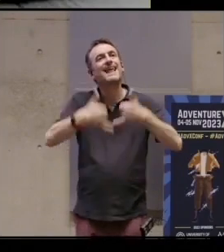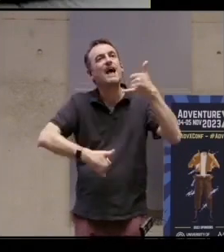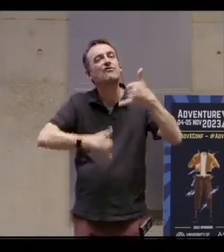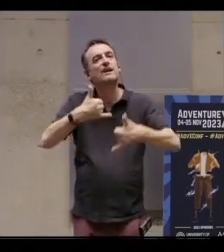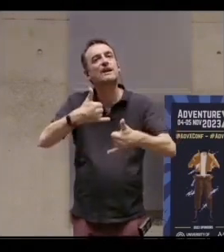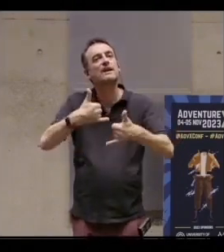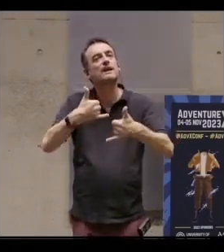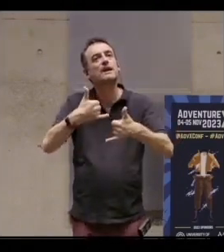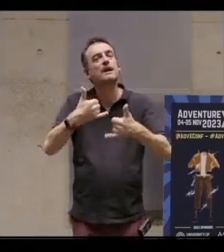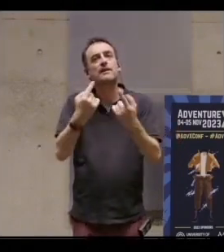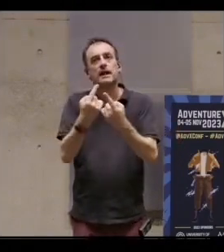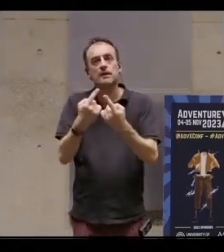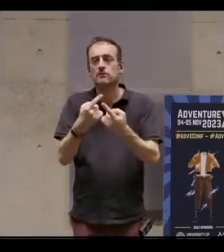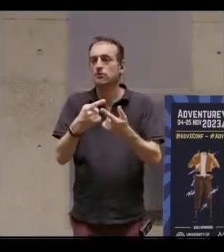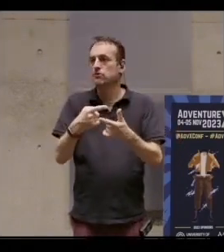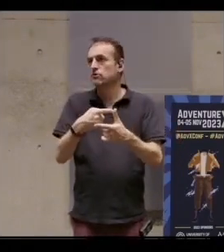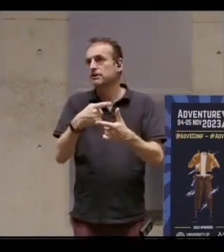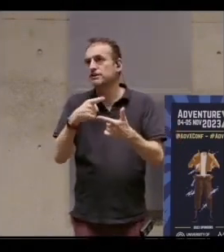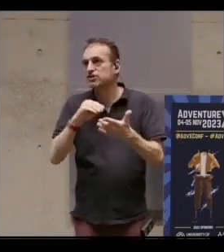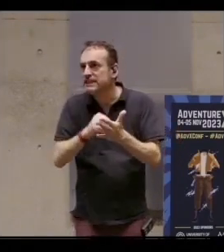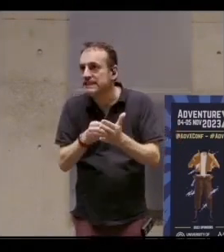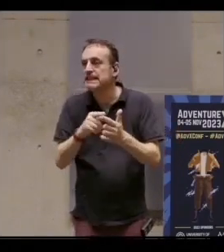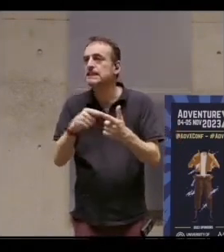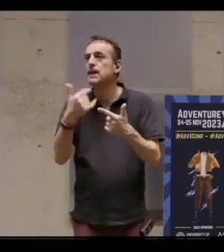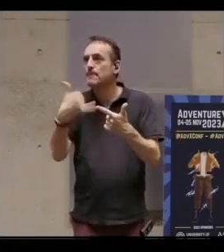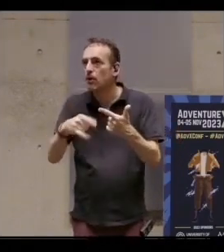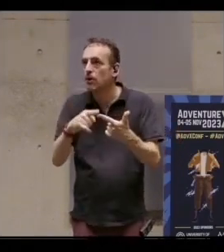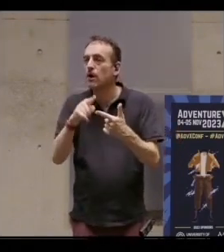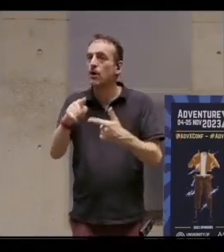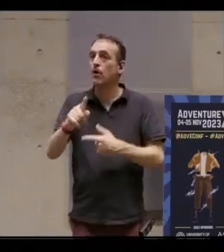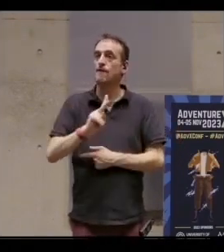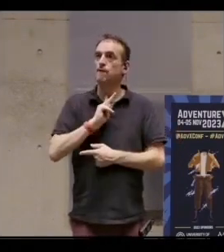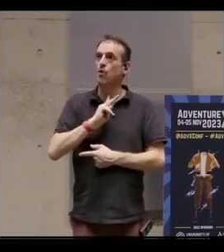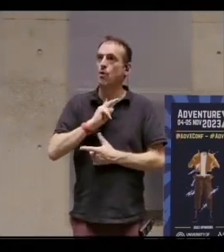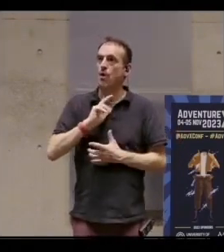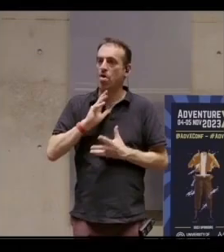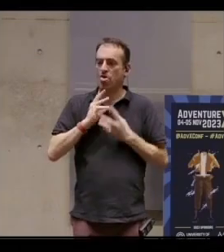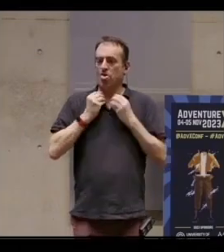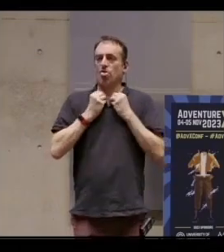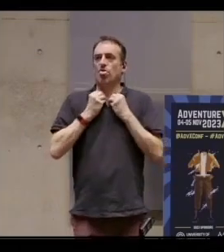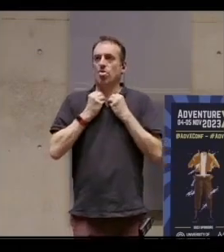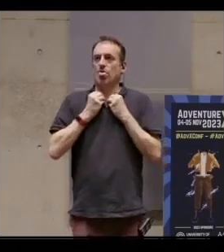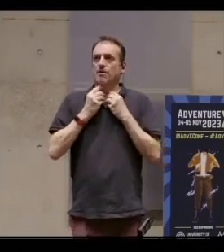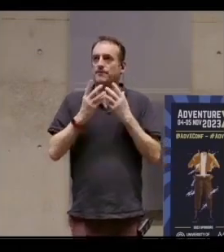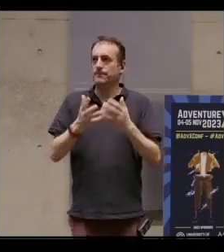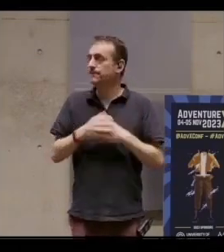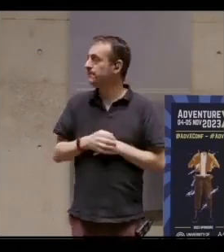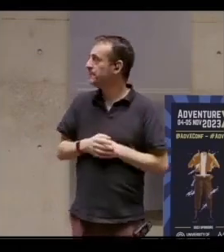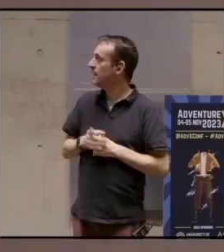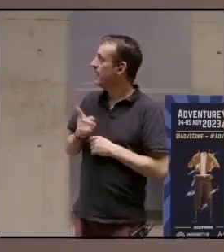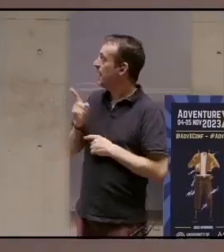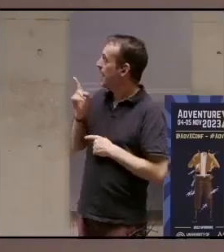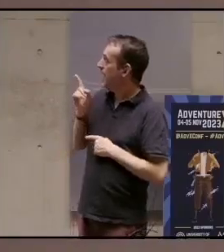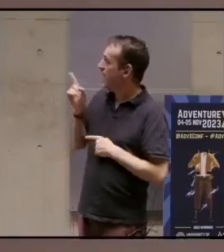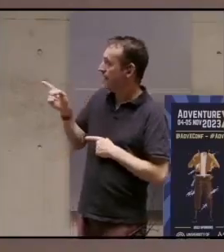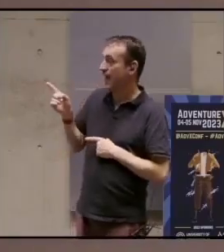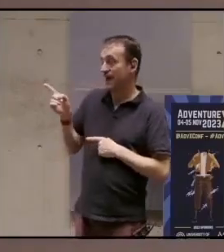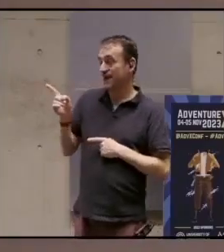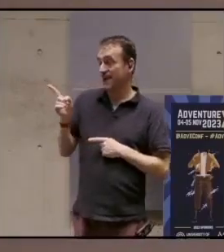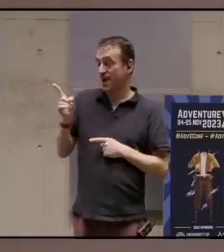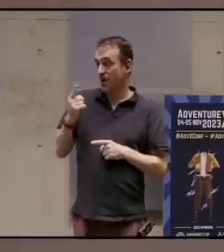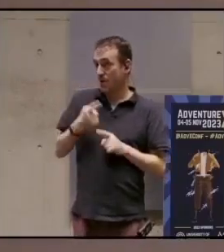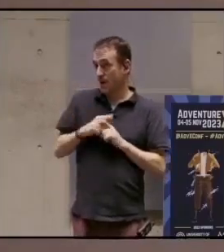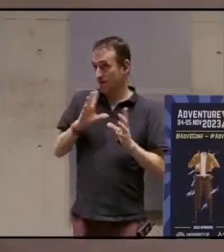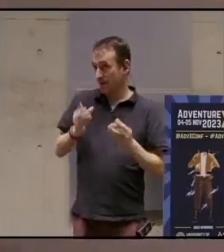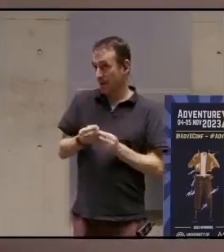vocal performances. As I wrap up, a quick acknowledgement of my AAA privilege. I'd just